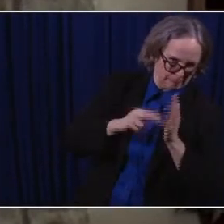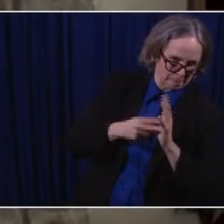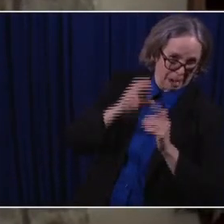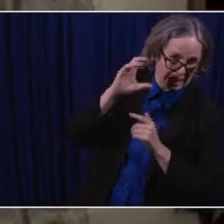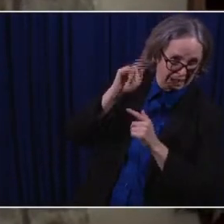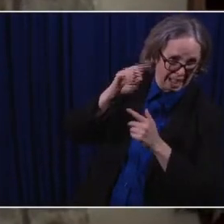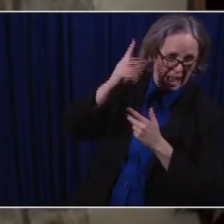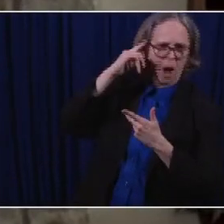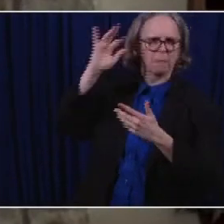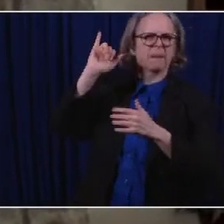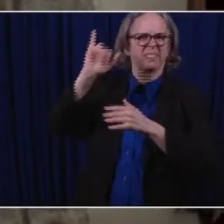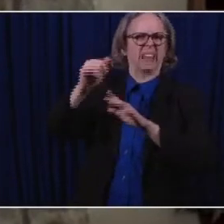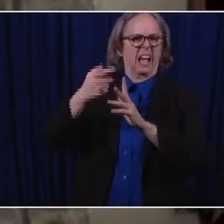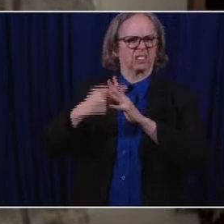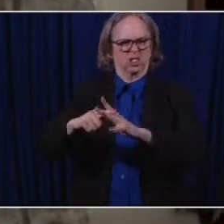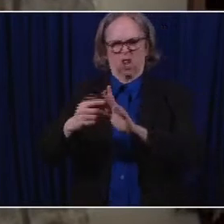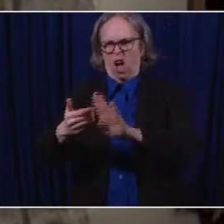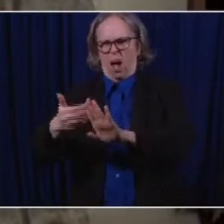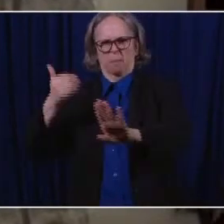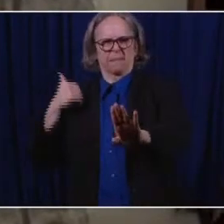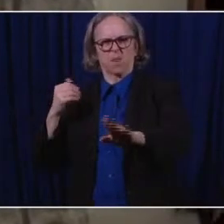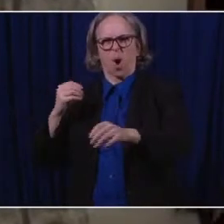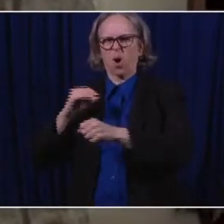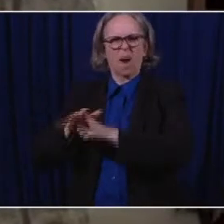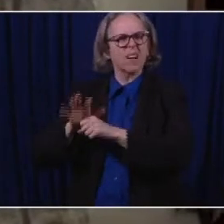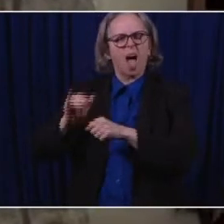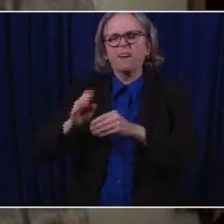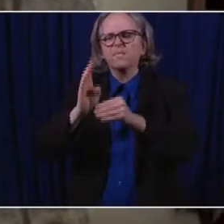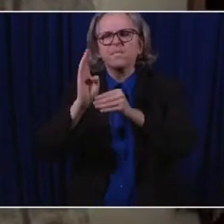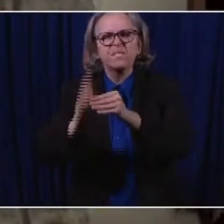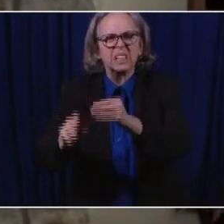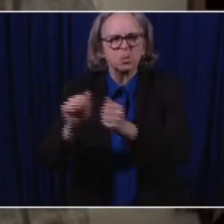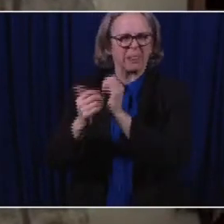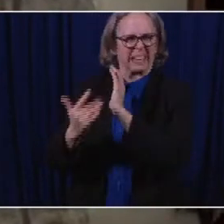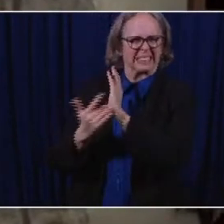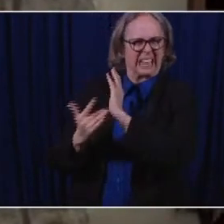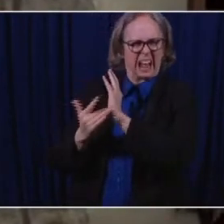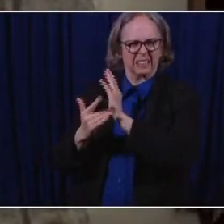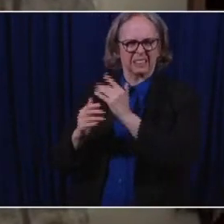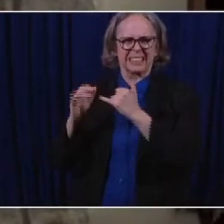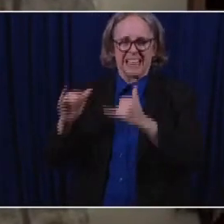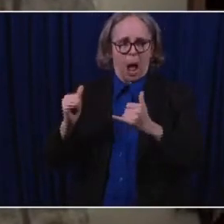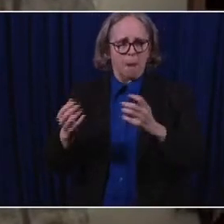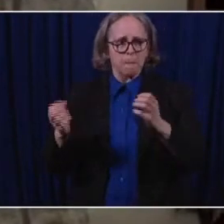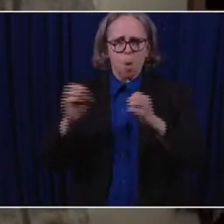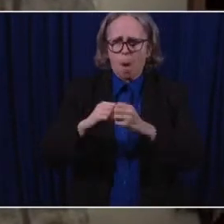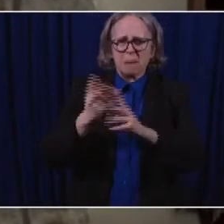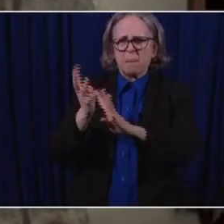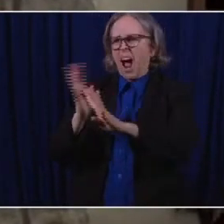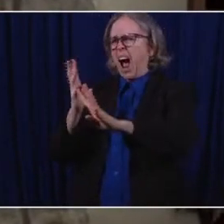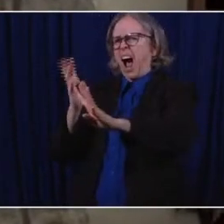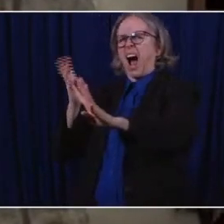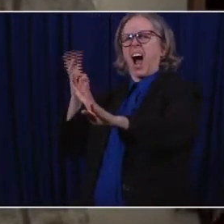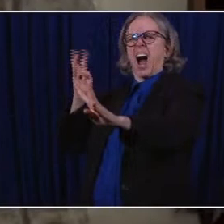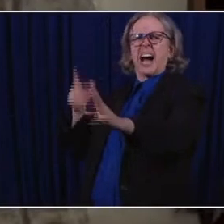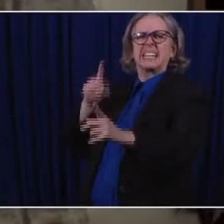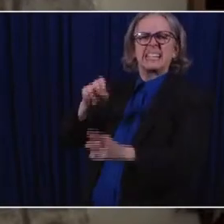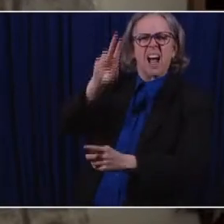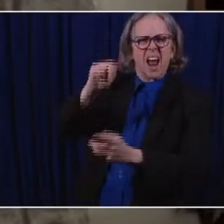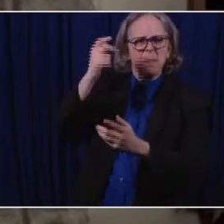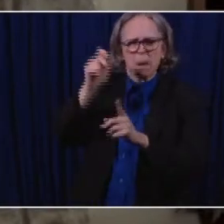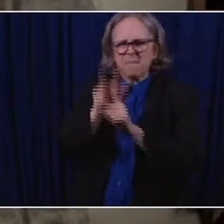so, we've seen a huge surge in people. We brought a huge number of people in, but